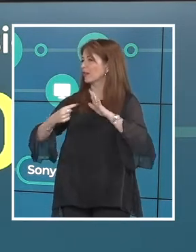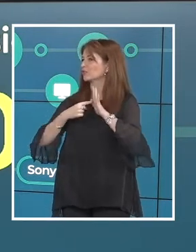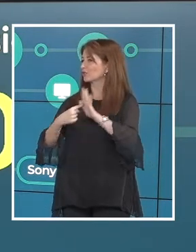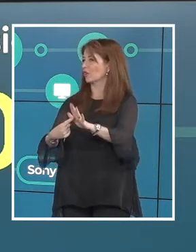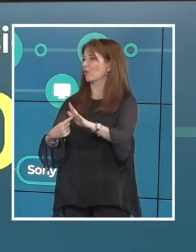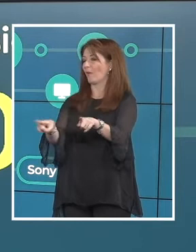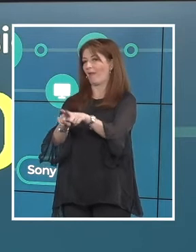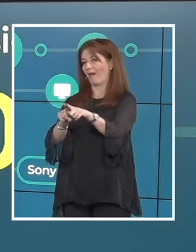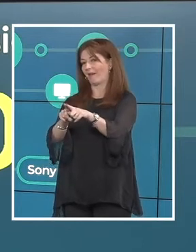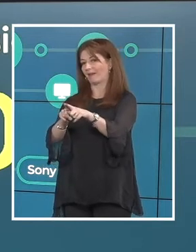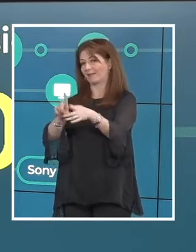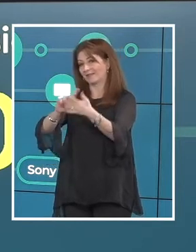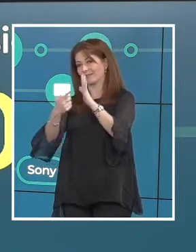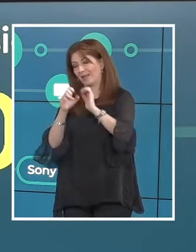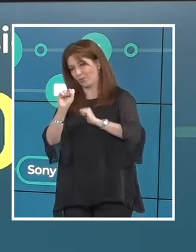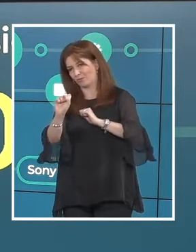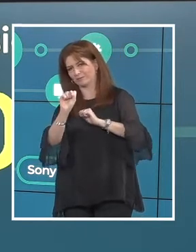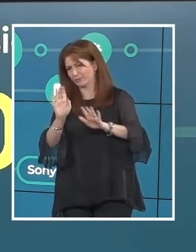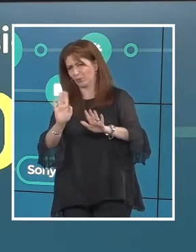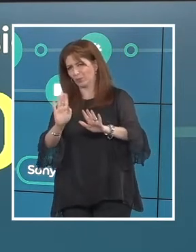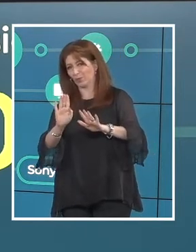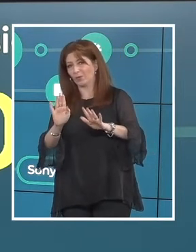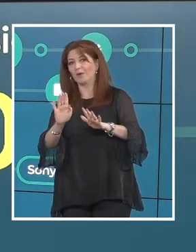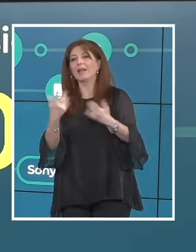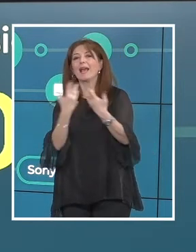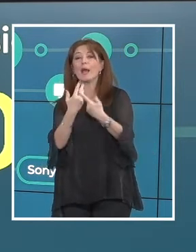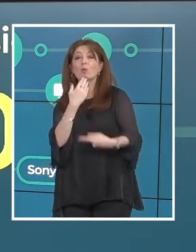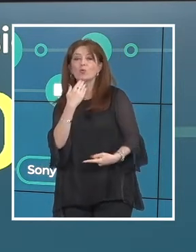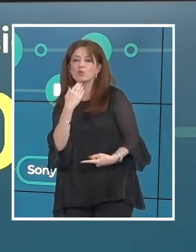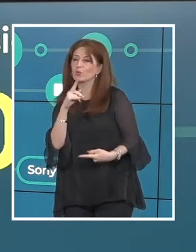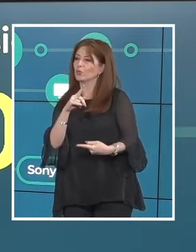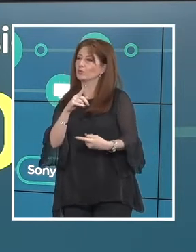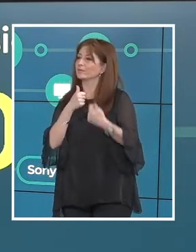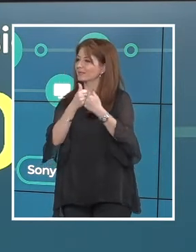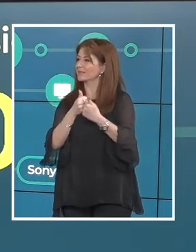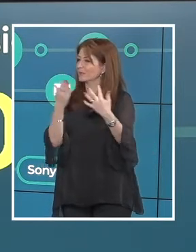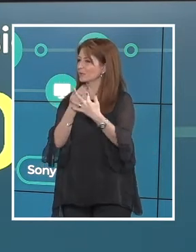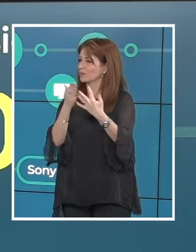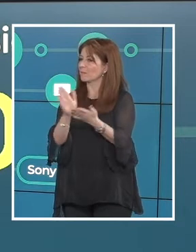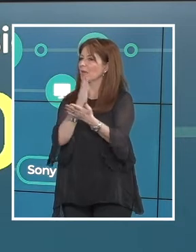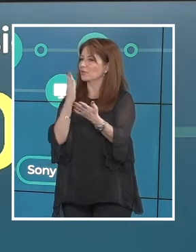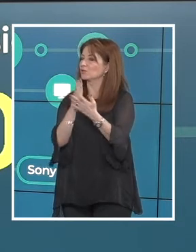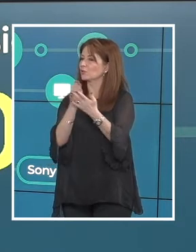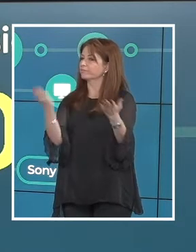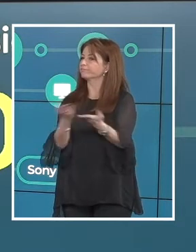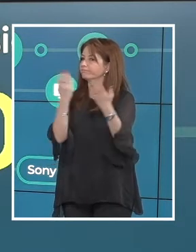Instead, we're showing you this is how you can use assistive technology to make sure that we're promoting a user experience that's for